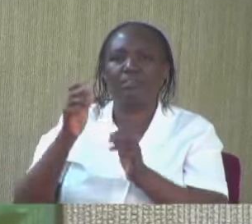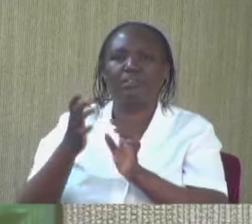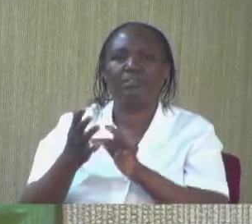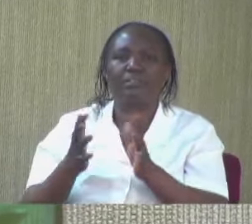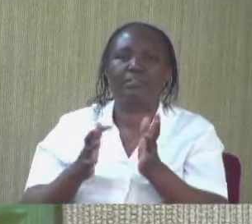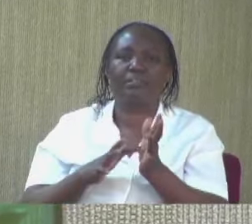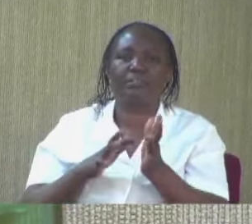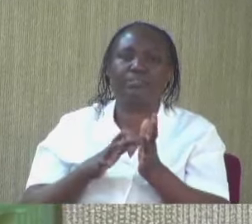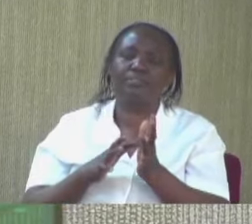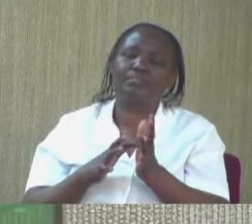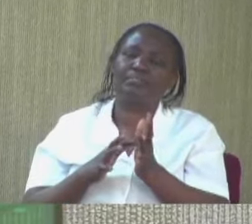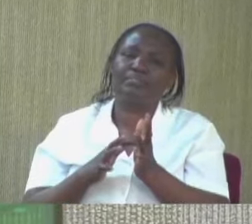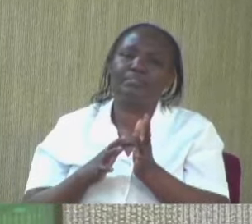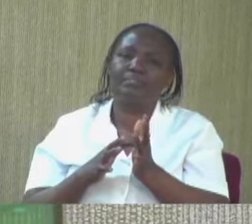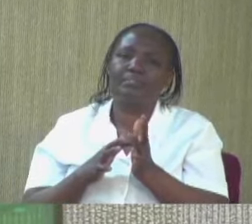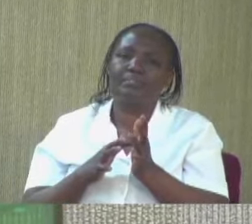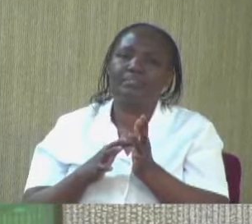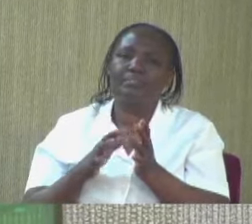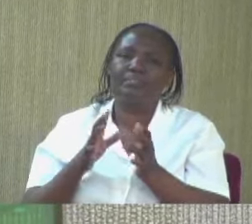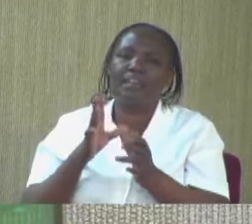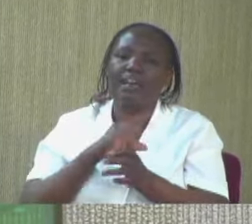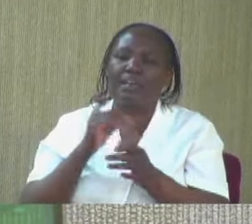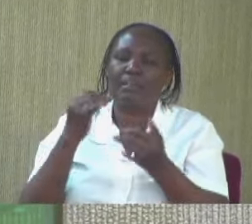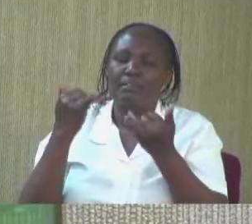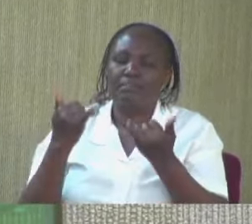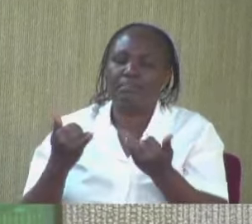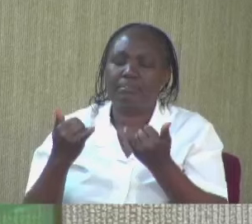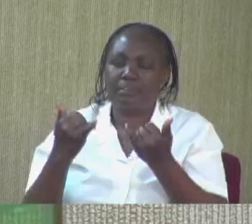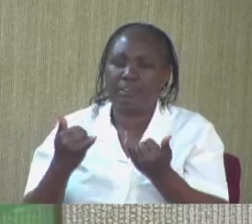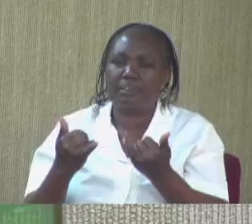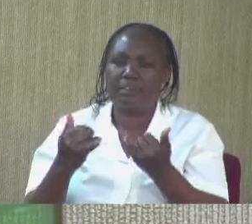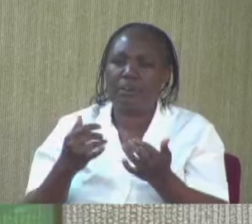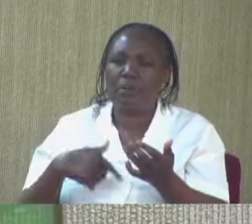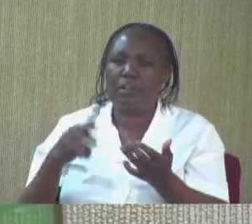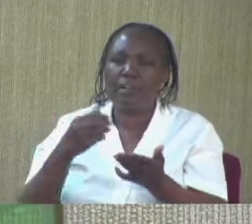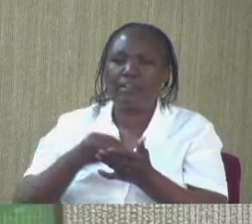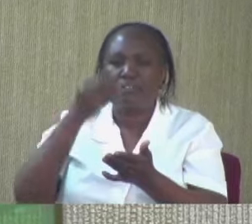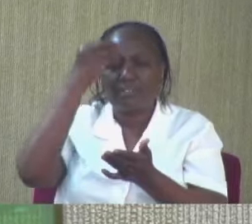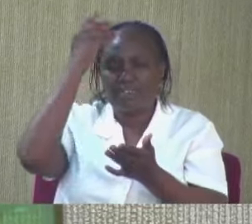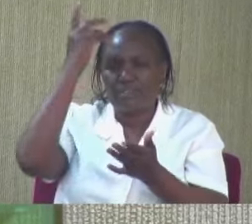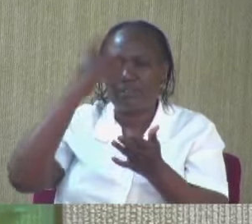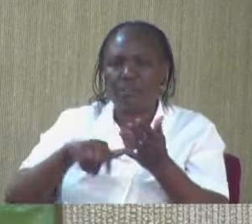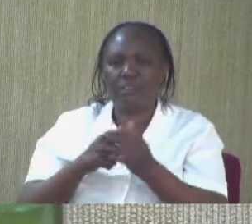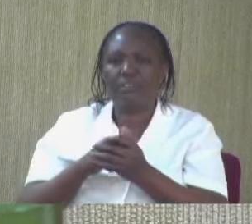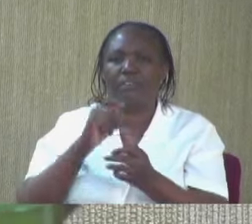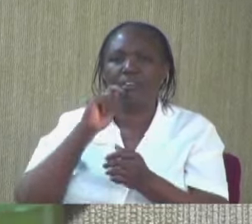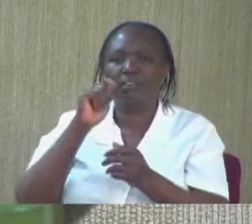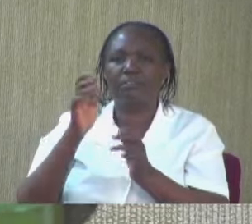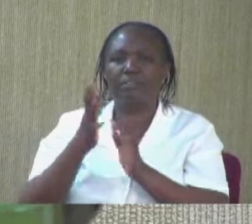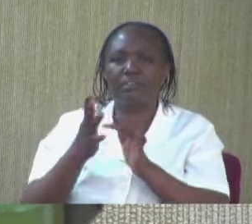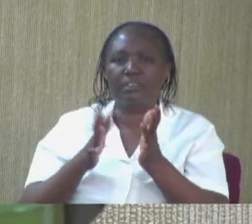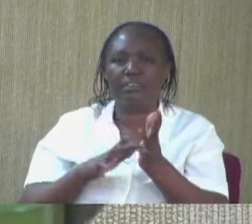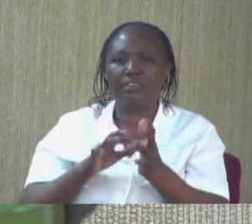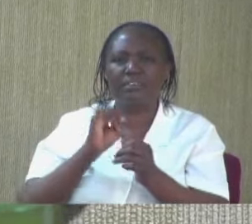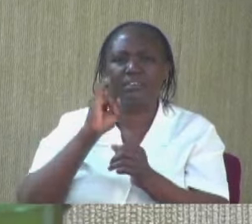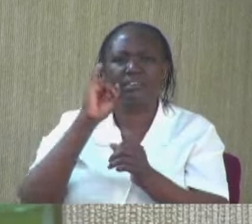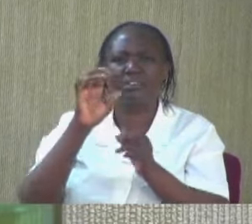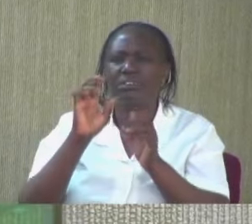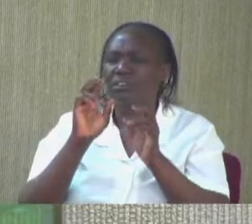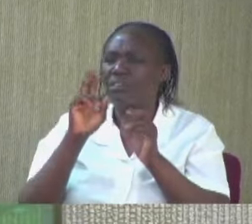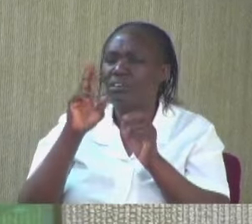Jesus. And by now we have already learned that the testimony of Jesus is not what